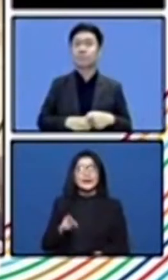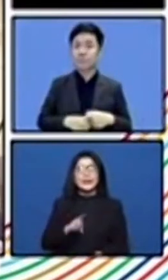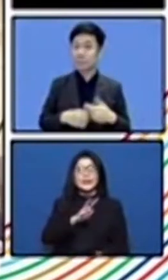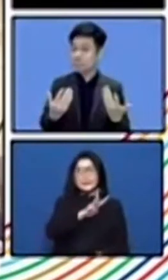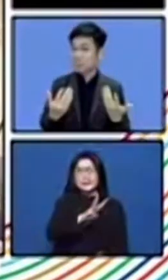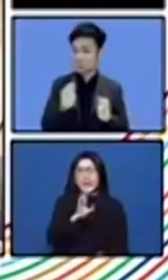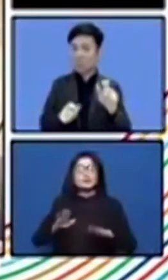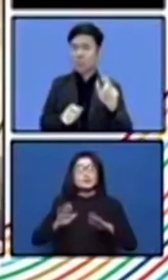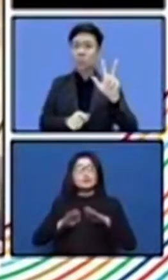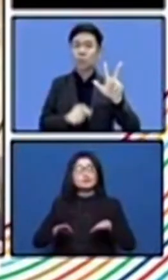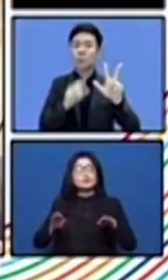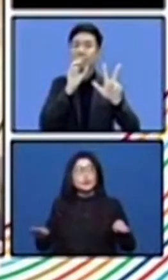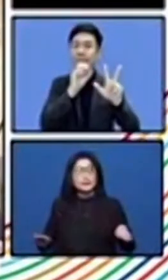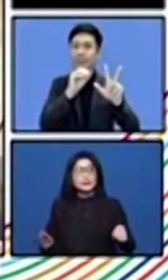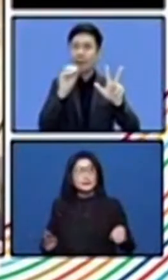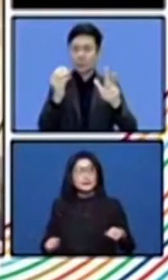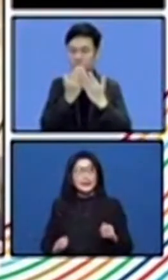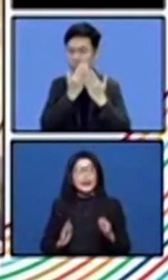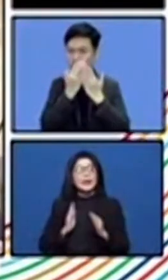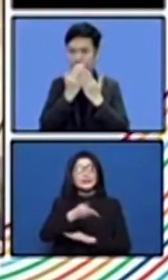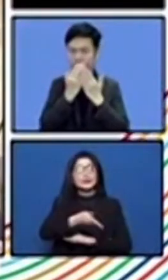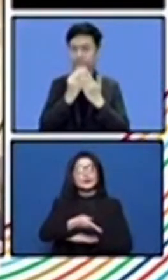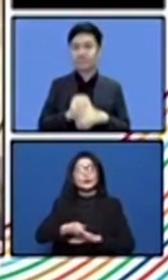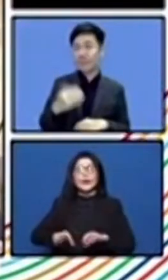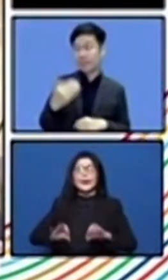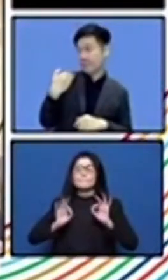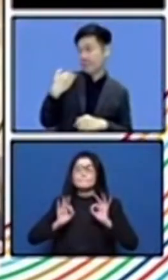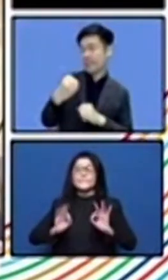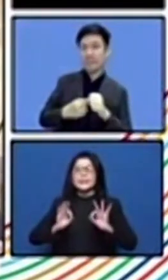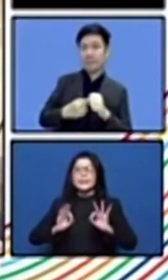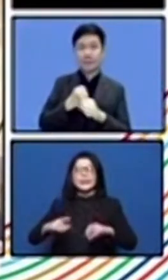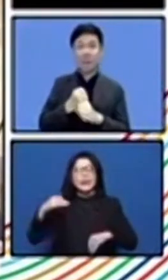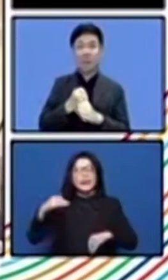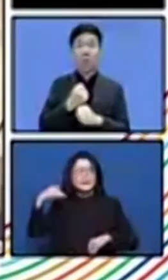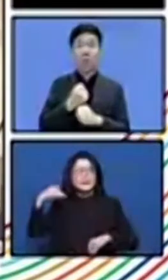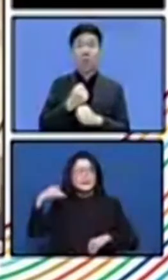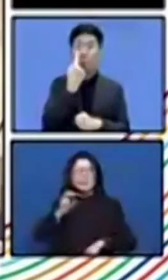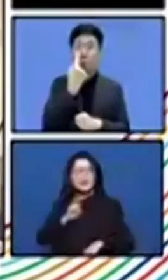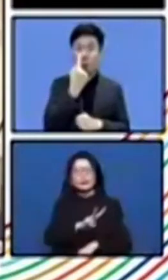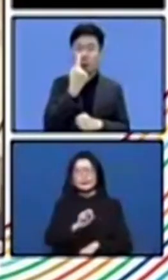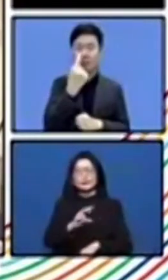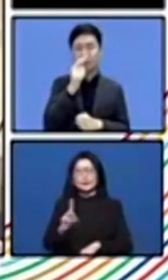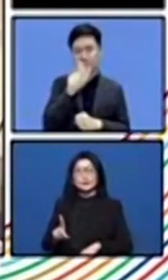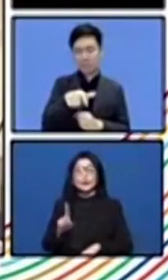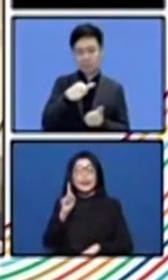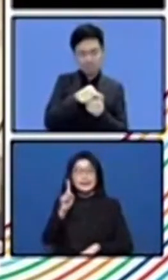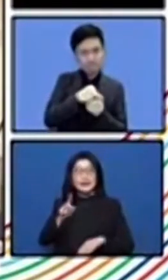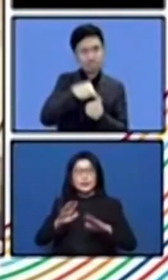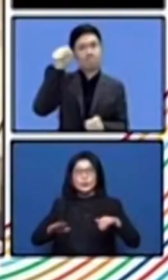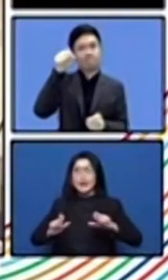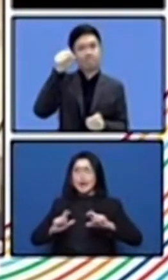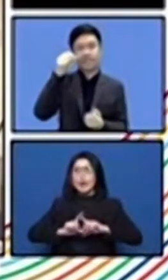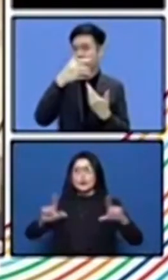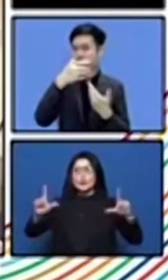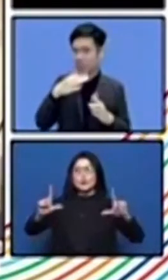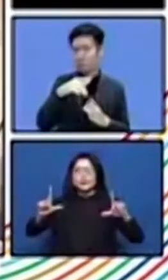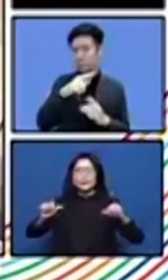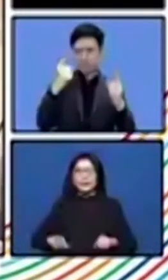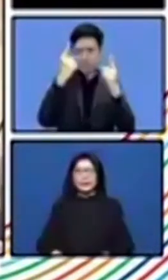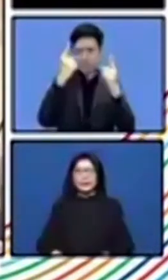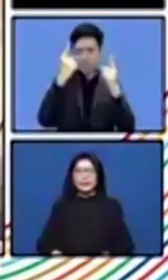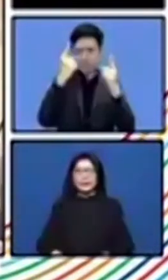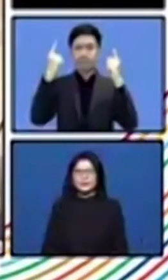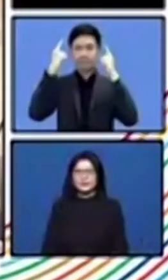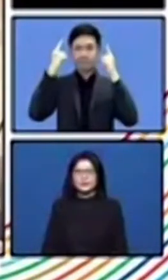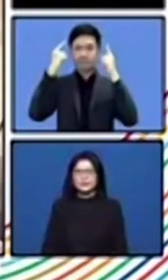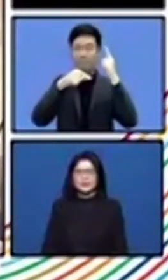in 2021 there was one student graduated from the Department all of these effort manifest the commitment